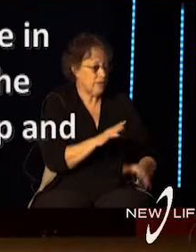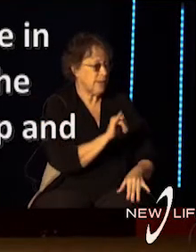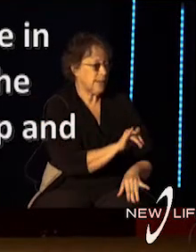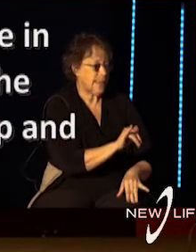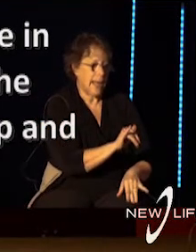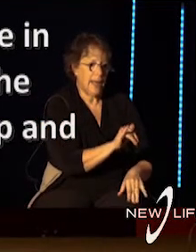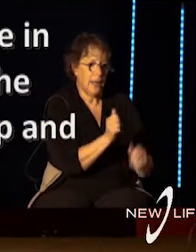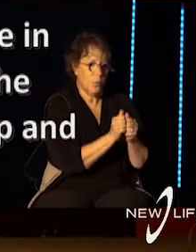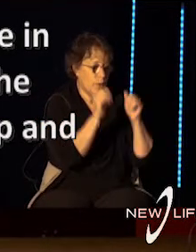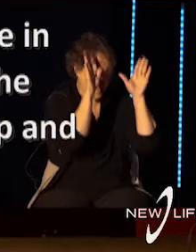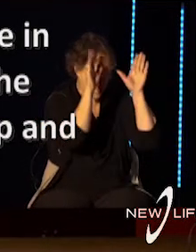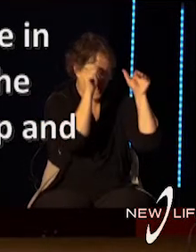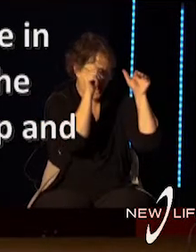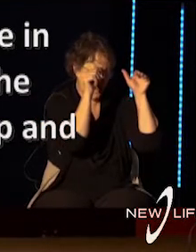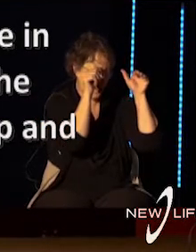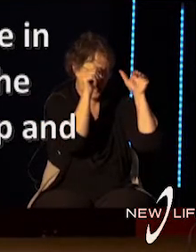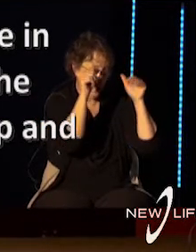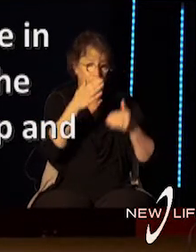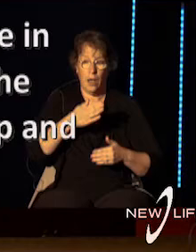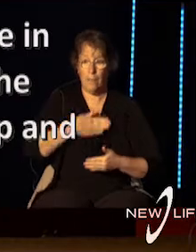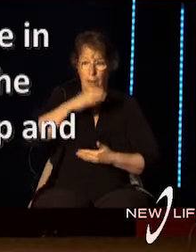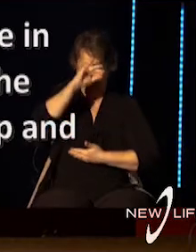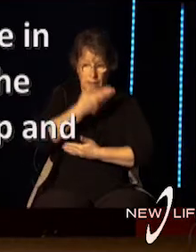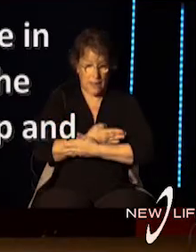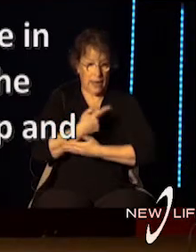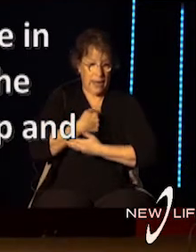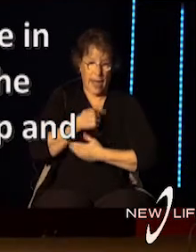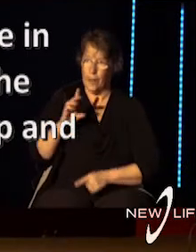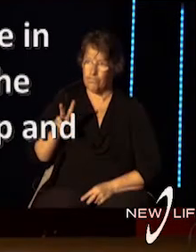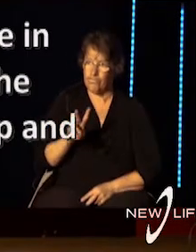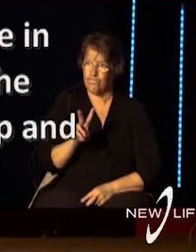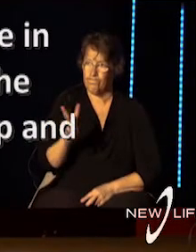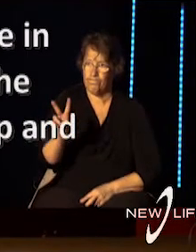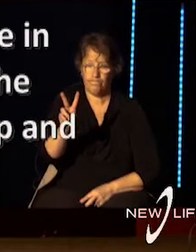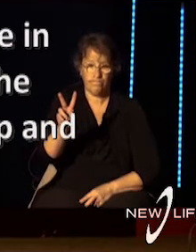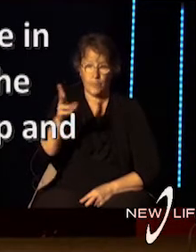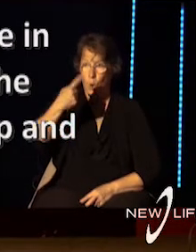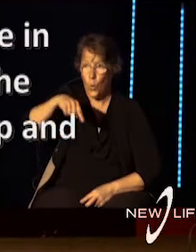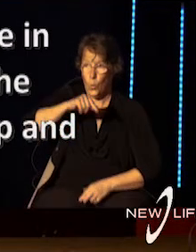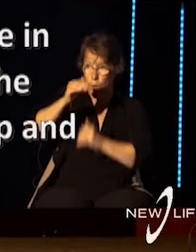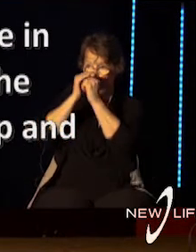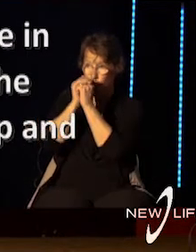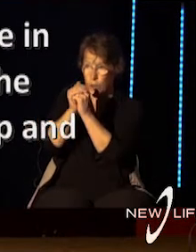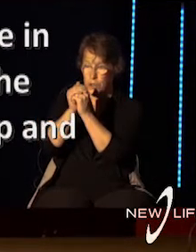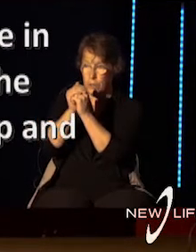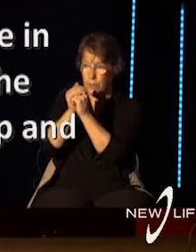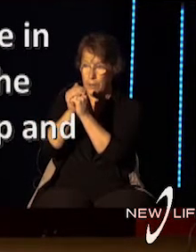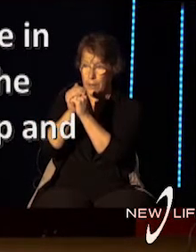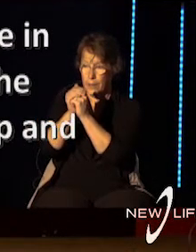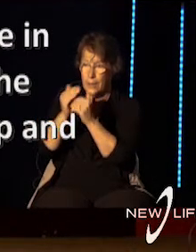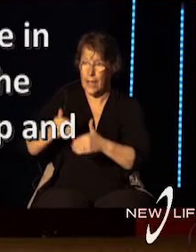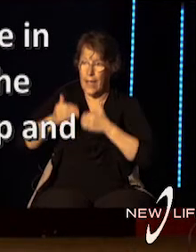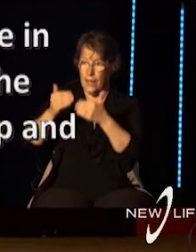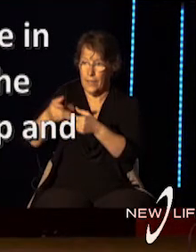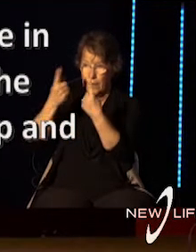there. We will worship, and then we will come back to you." This is a man of